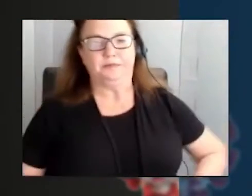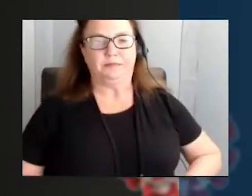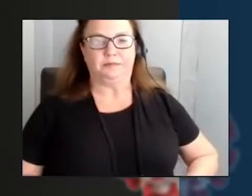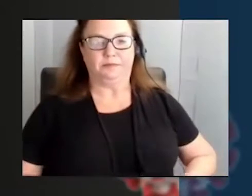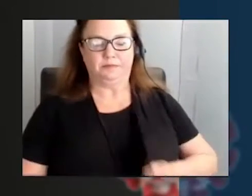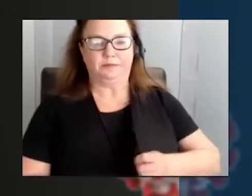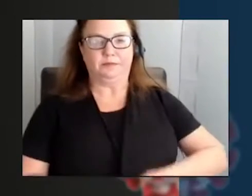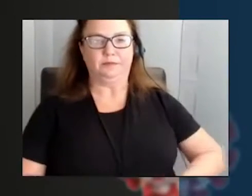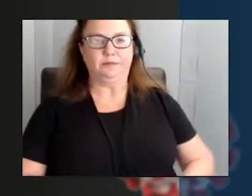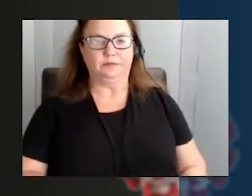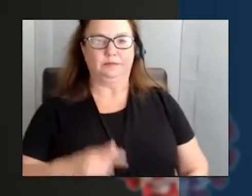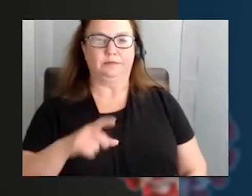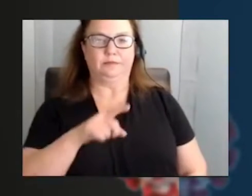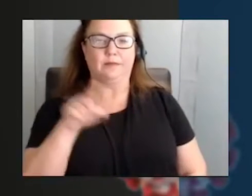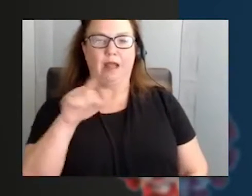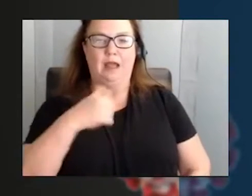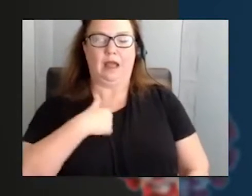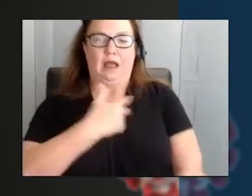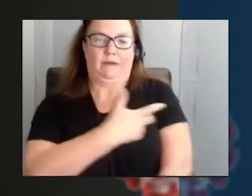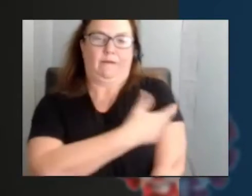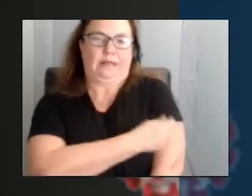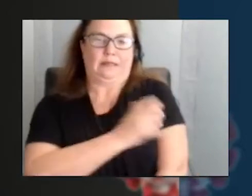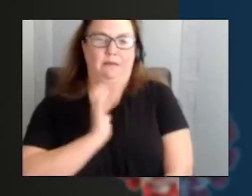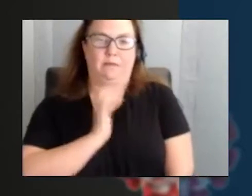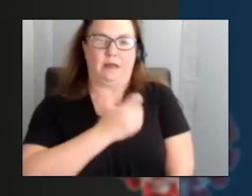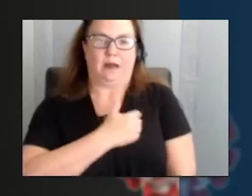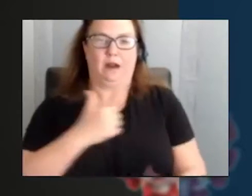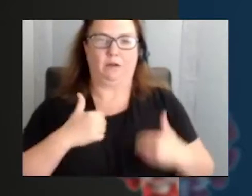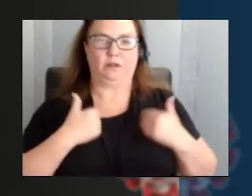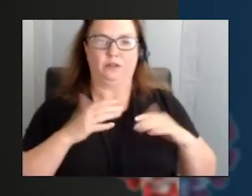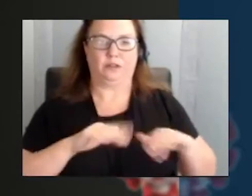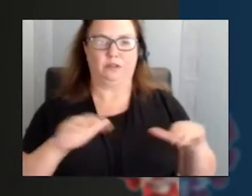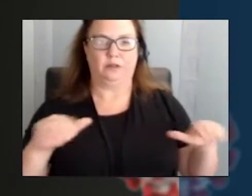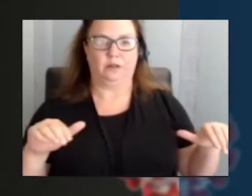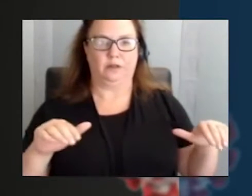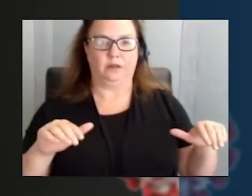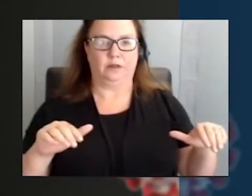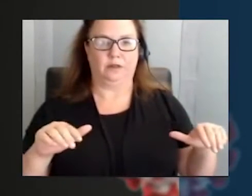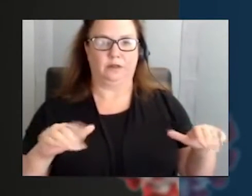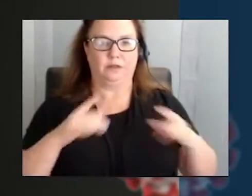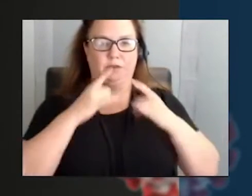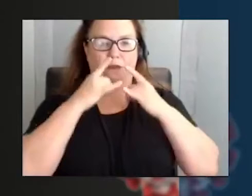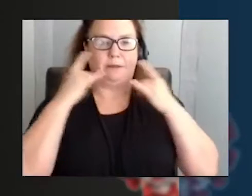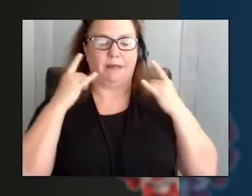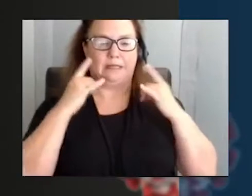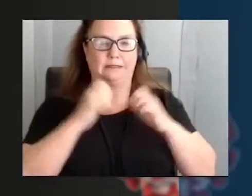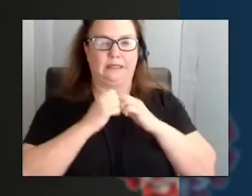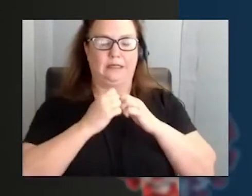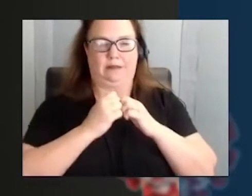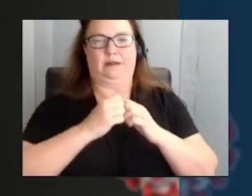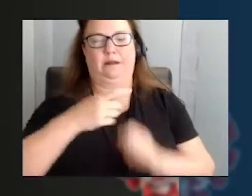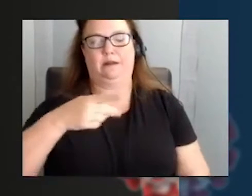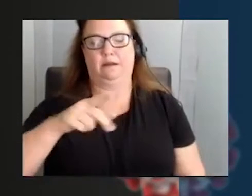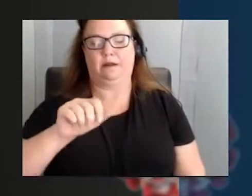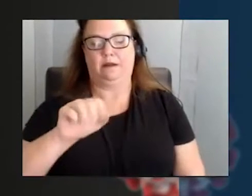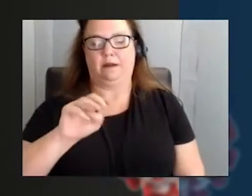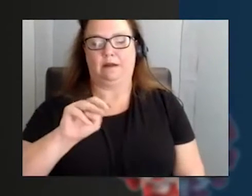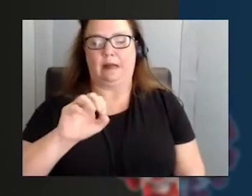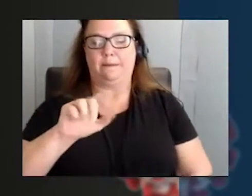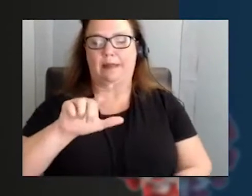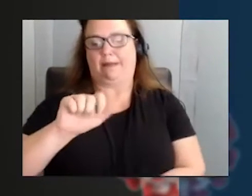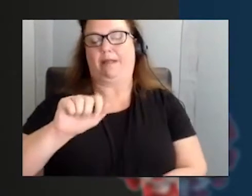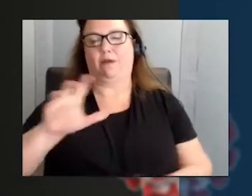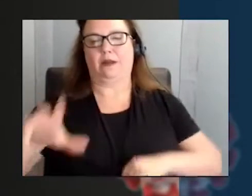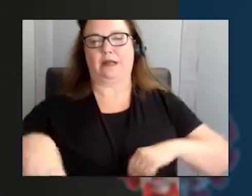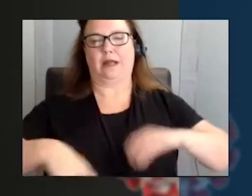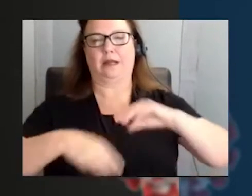I'm vaccinated, but our young children are not. Should we mask in solidarity? And Pamela is asking, to add to that, I've heard lots